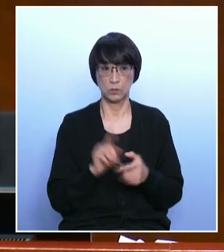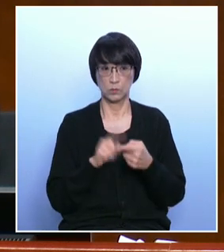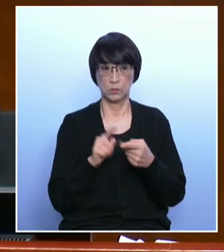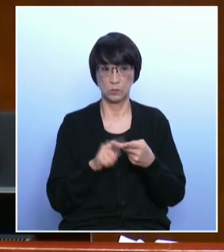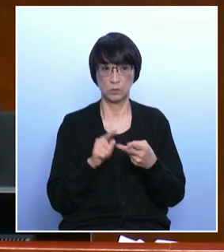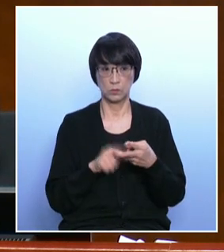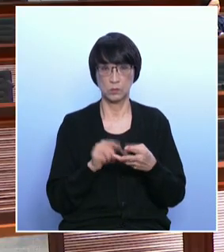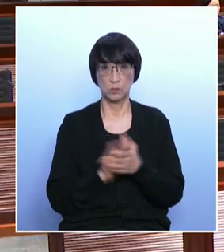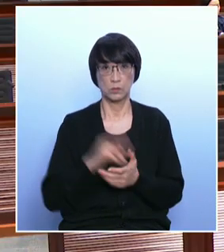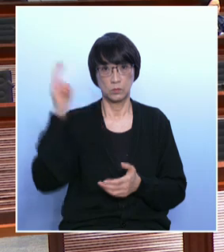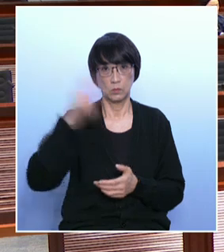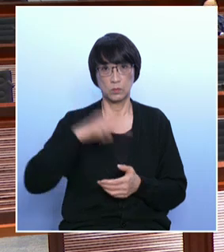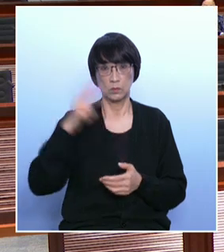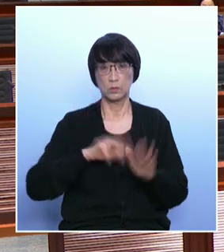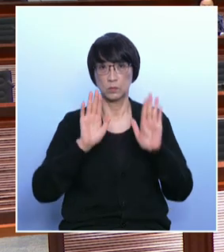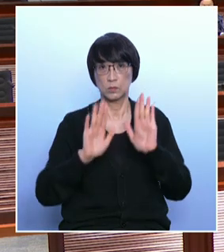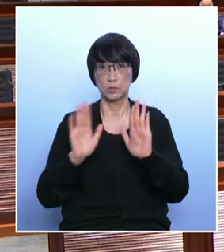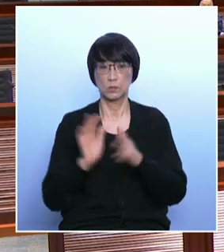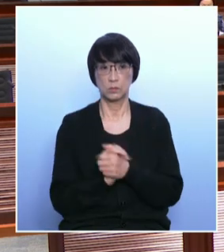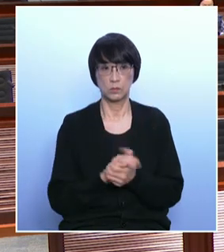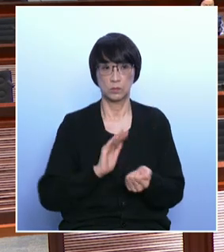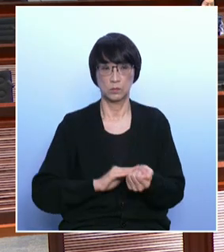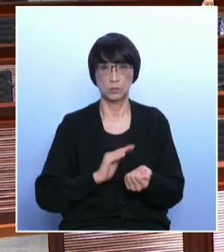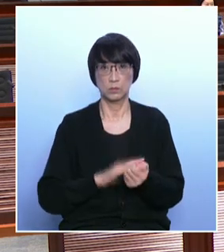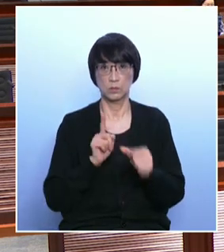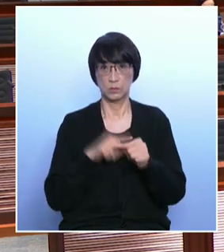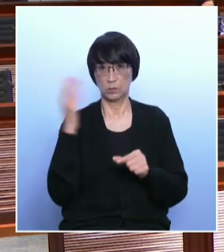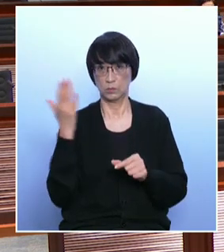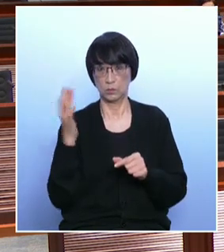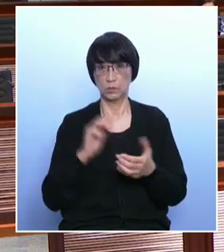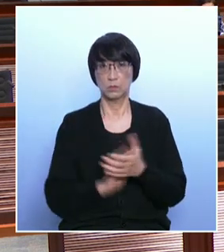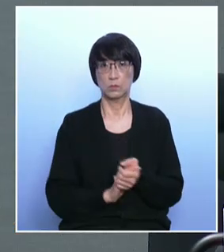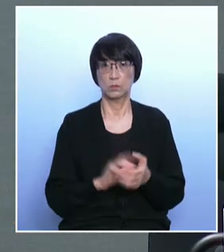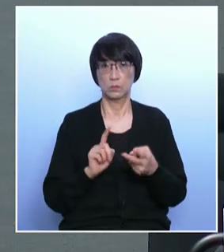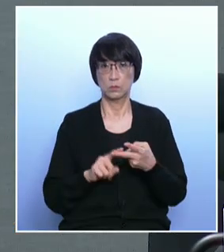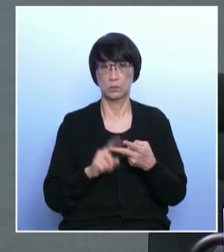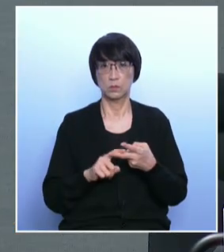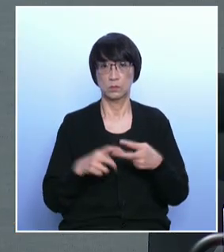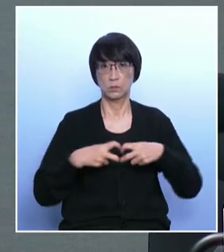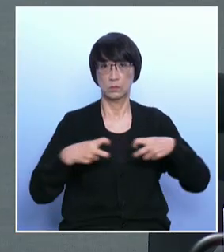Thank you, Chairman. Thank you, Member, for your question. We have 3 designated disease areas: 1,